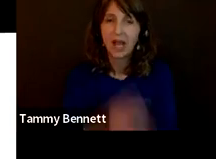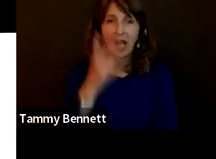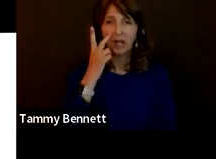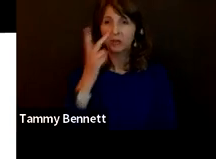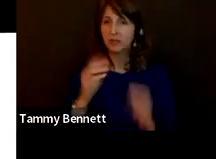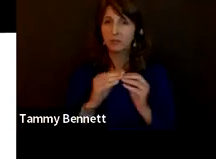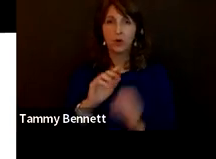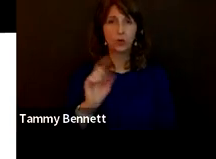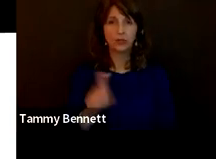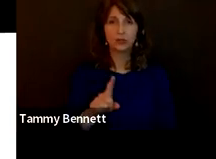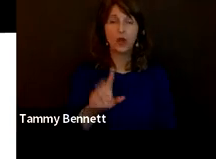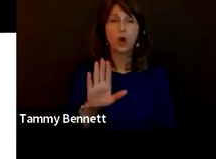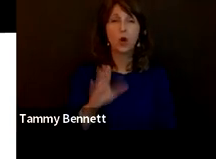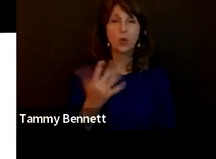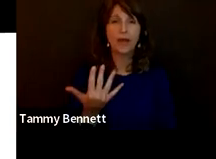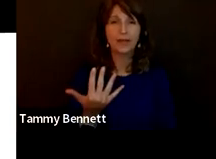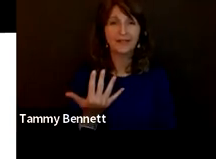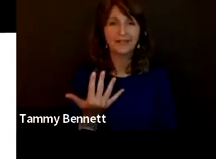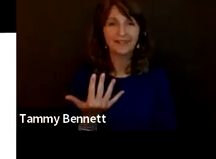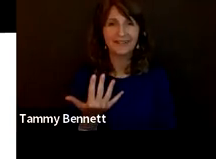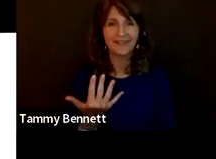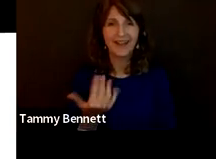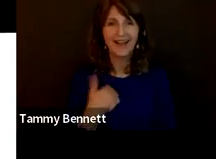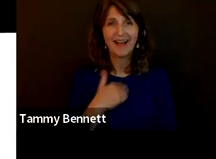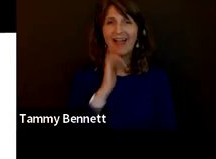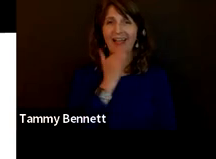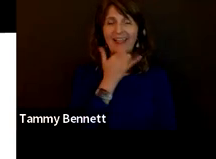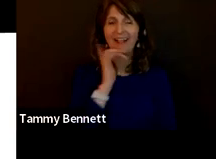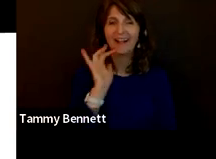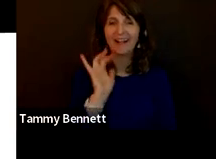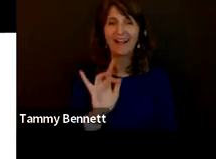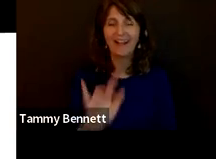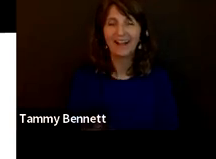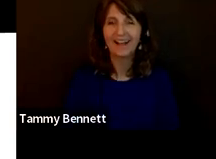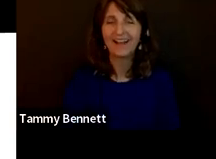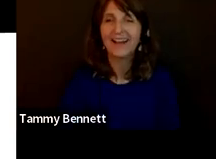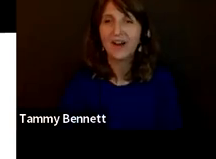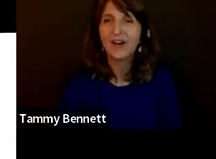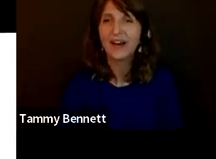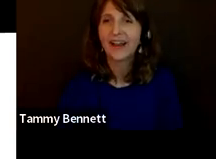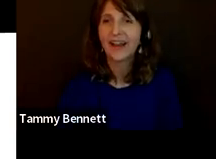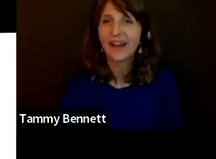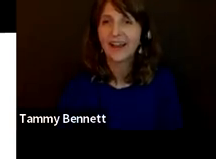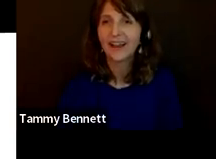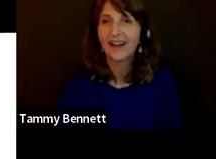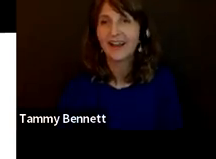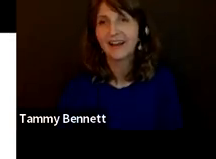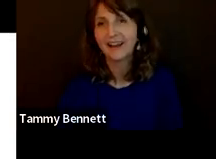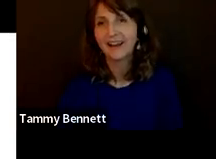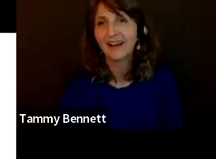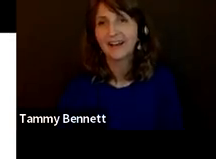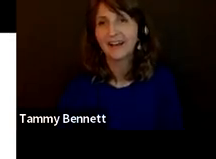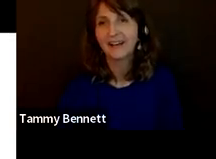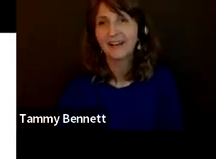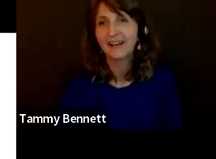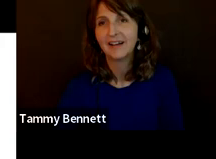And so for, oh, wait, I clicked done. um, but in closing, I am grateful that I was given this